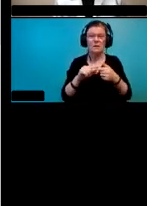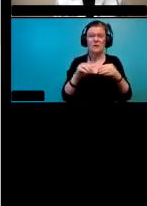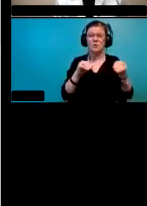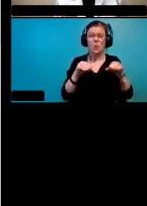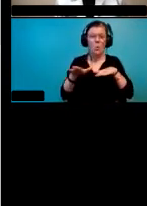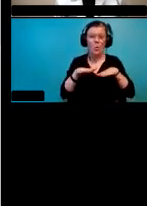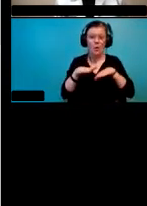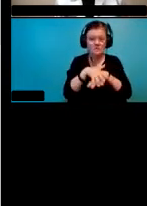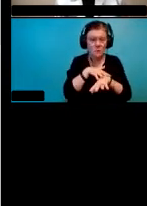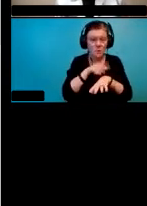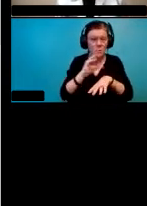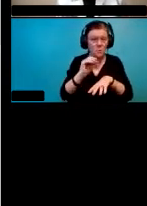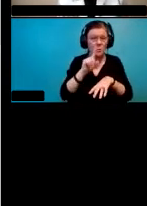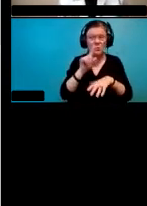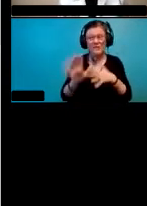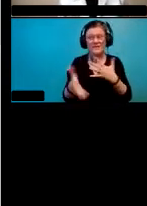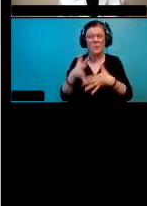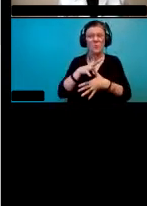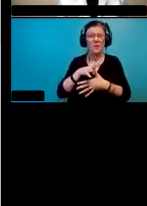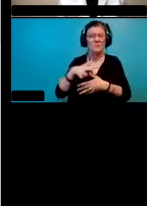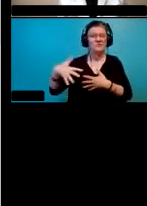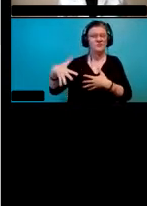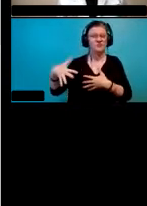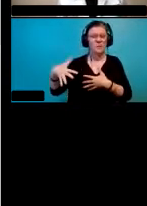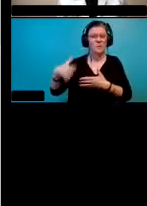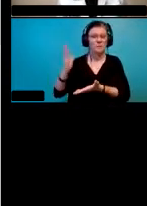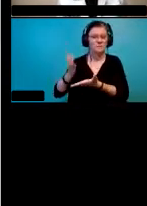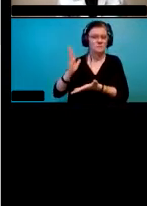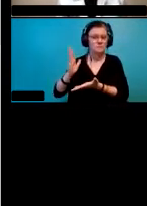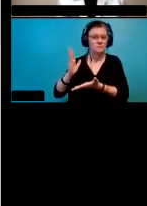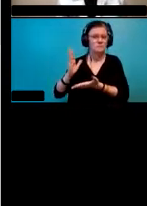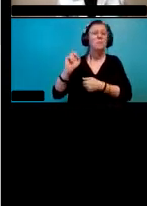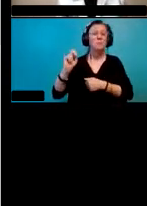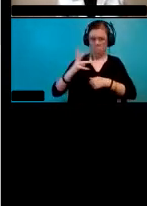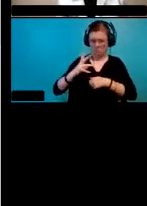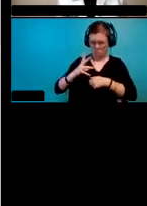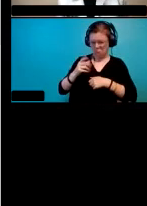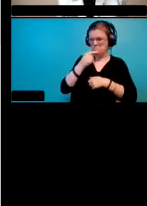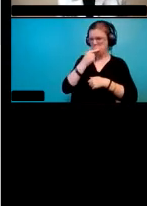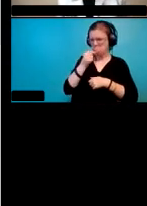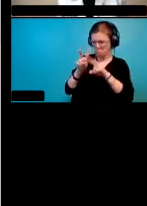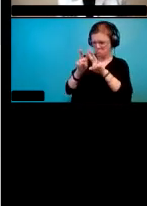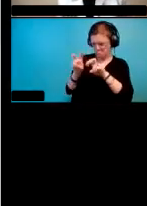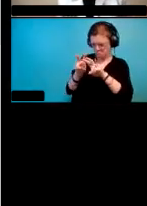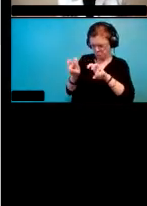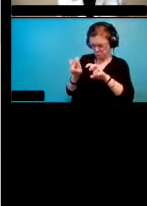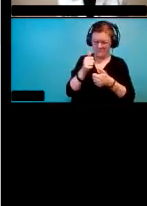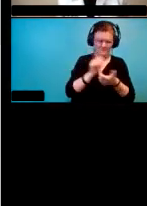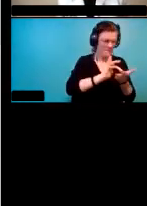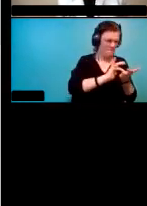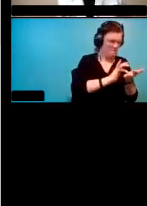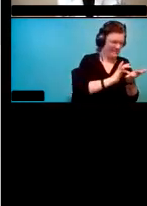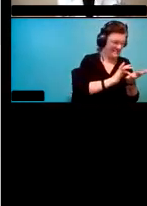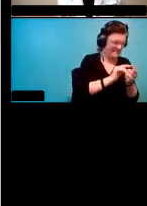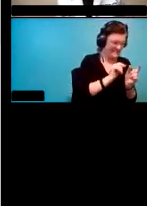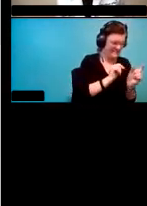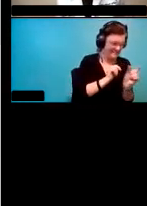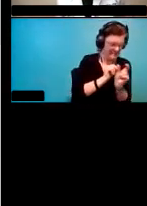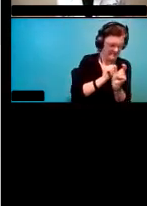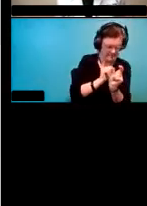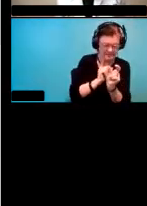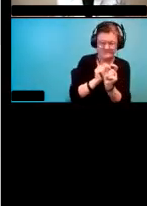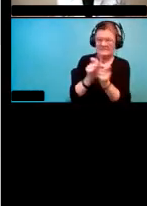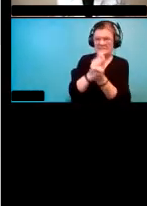or that's their priority in treatment. So I have to take that into consideration and pick medications that are